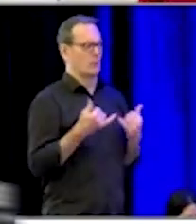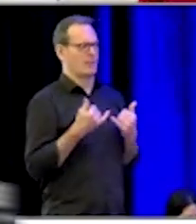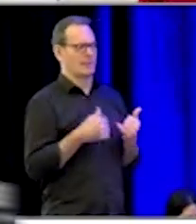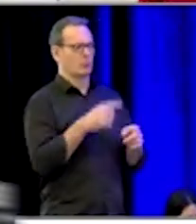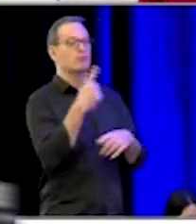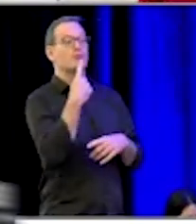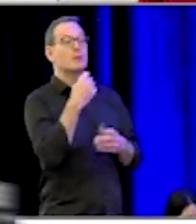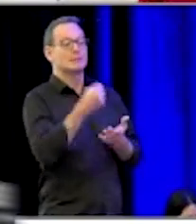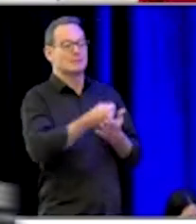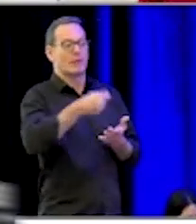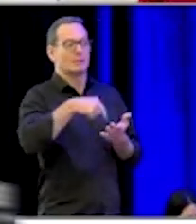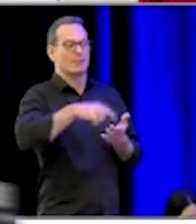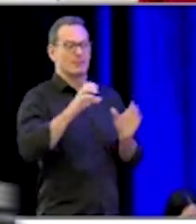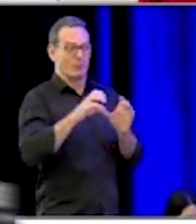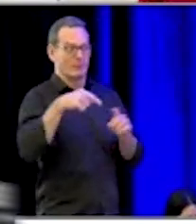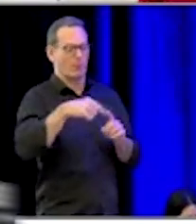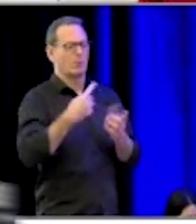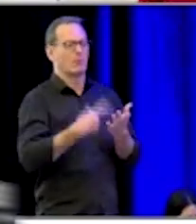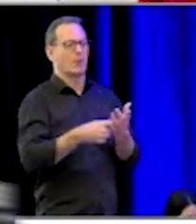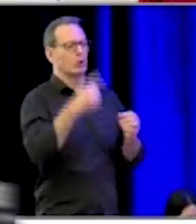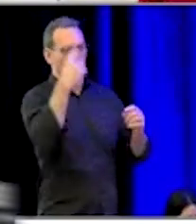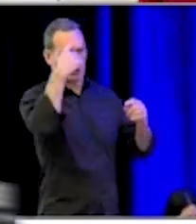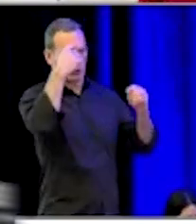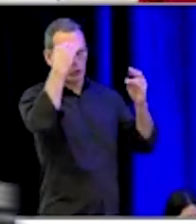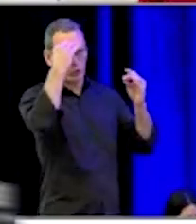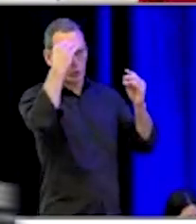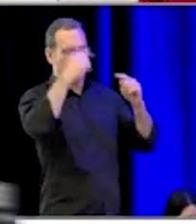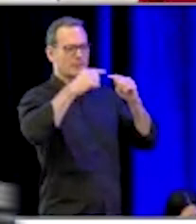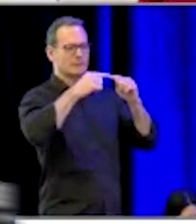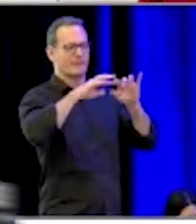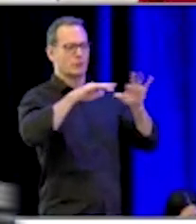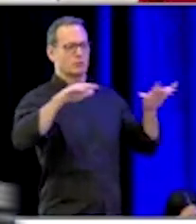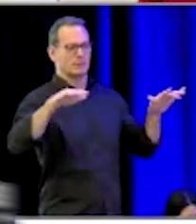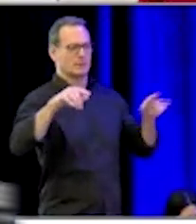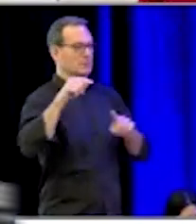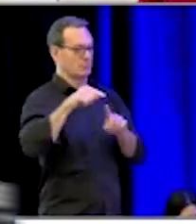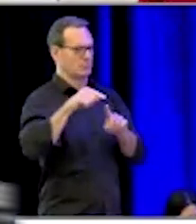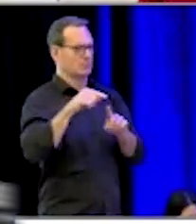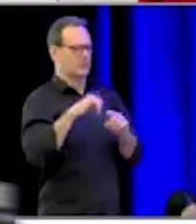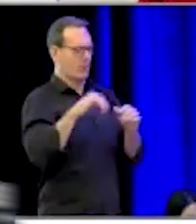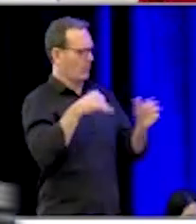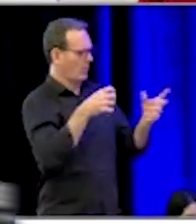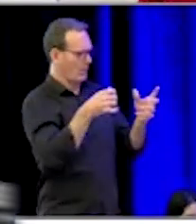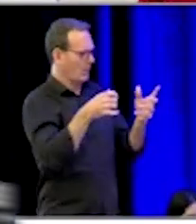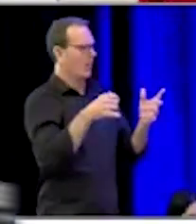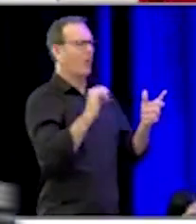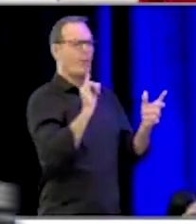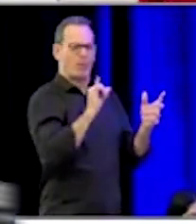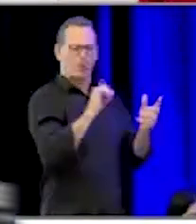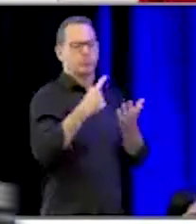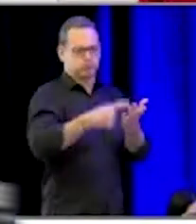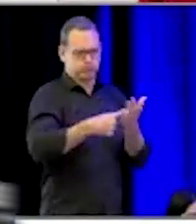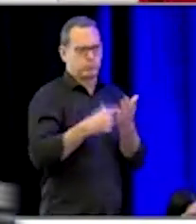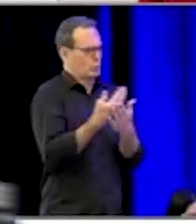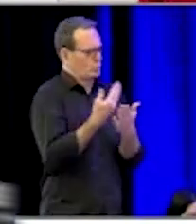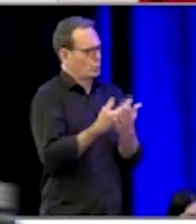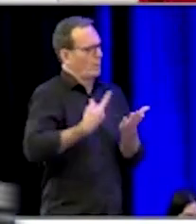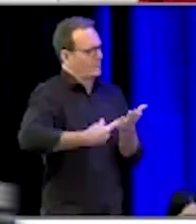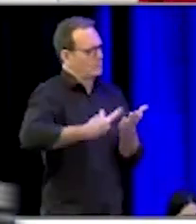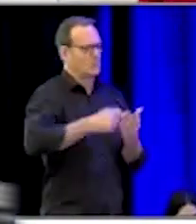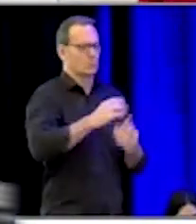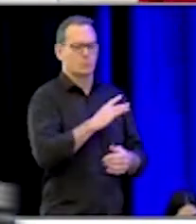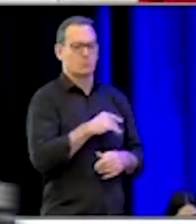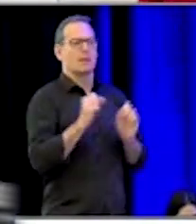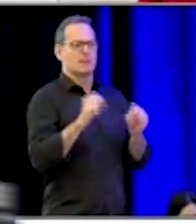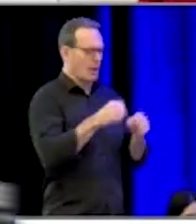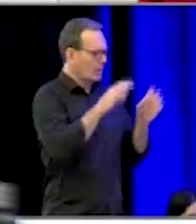neurodivergence. Through our programming at CCRW, we're able to be able to follow apprentices throughout their schooling journey